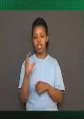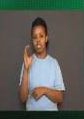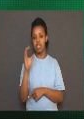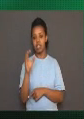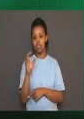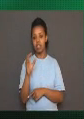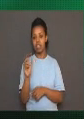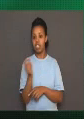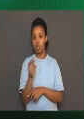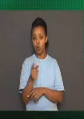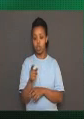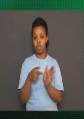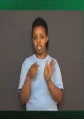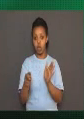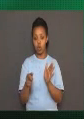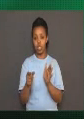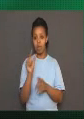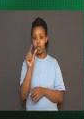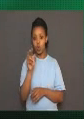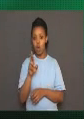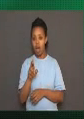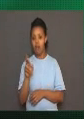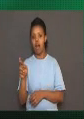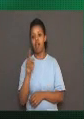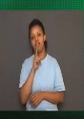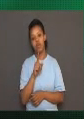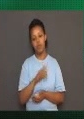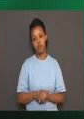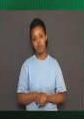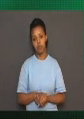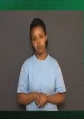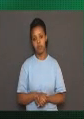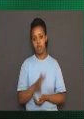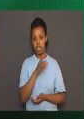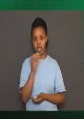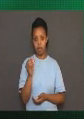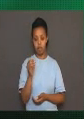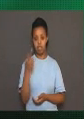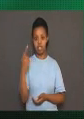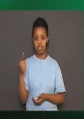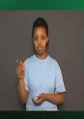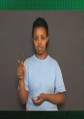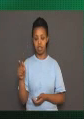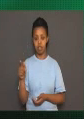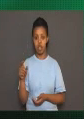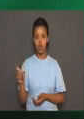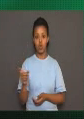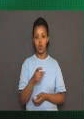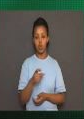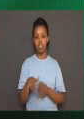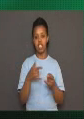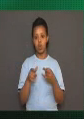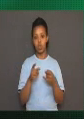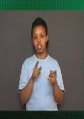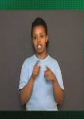seeds, expressed as lowercase rr, and green seeds, expressed